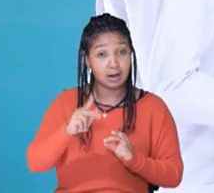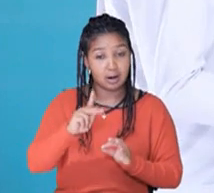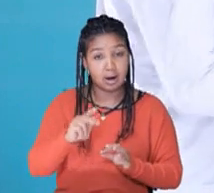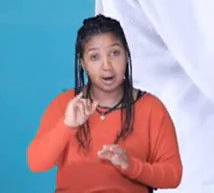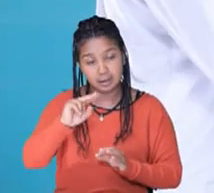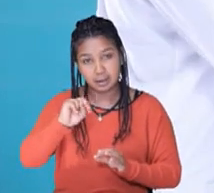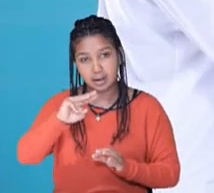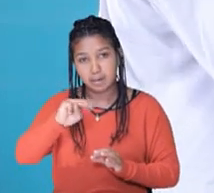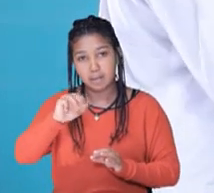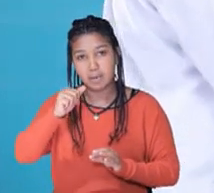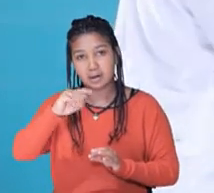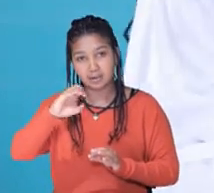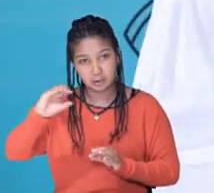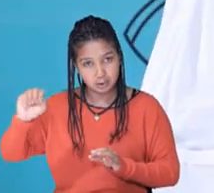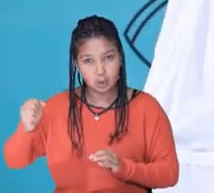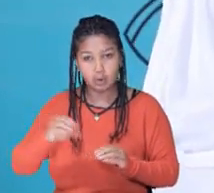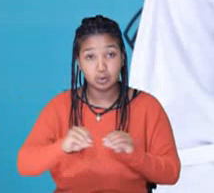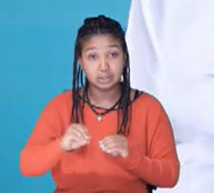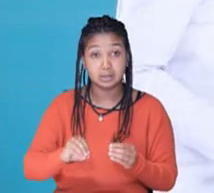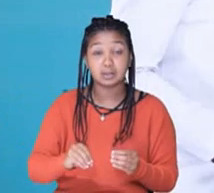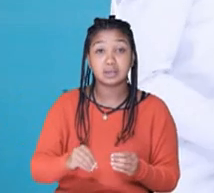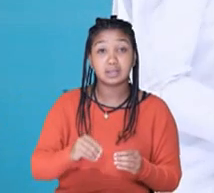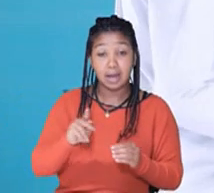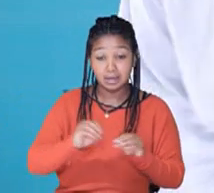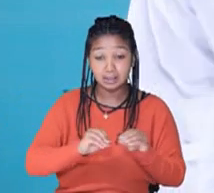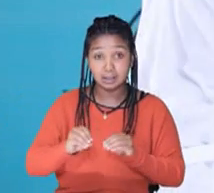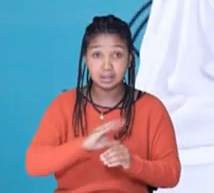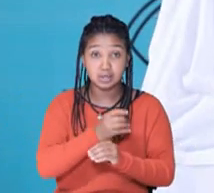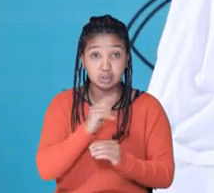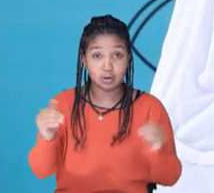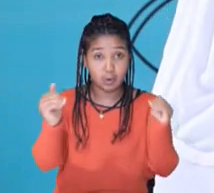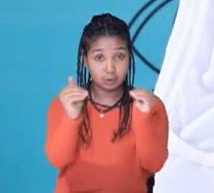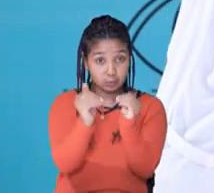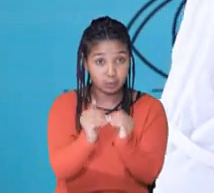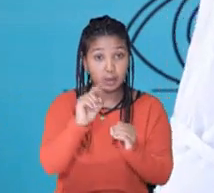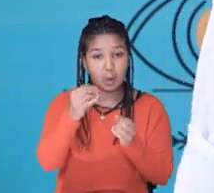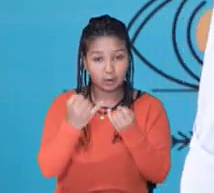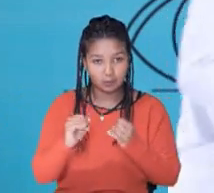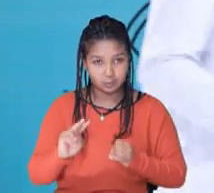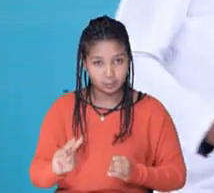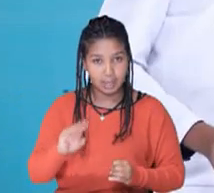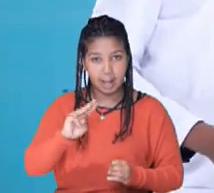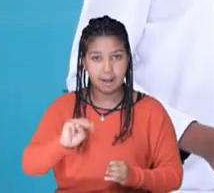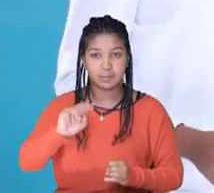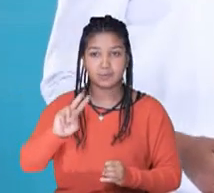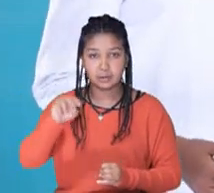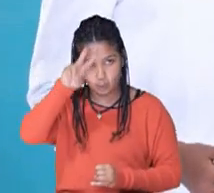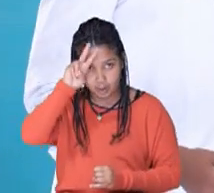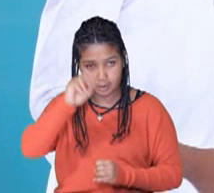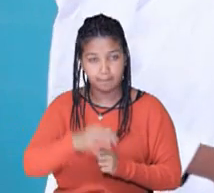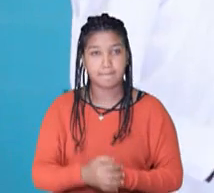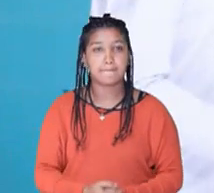kinematics, in translational motion, we have said that kinetic energy is equals to 1 over 2 mv